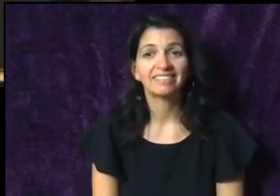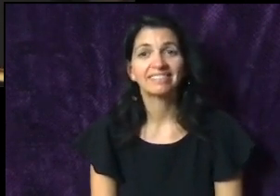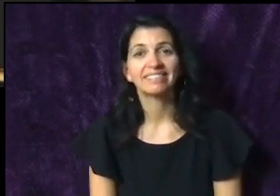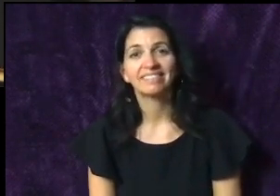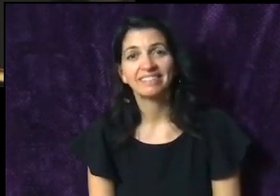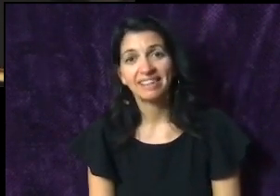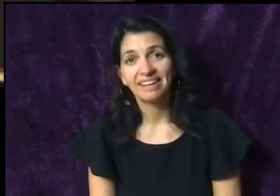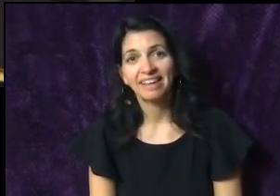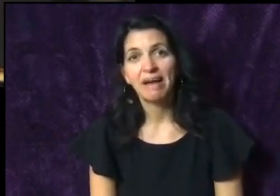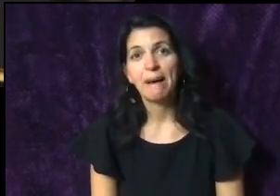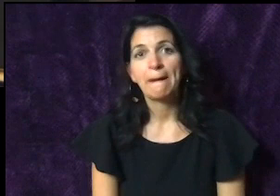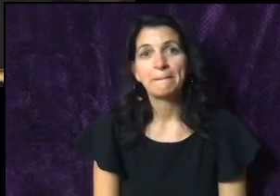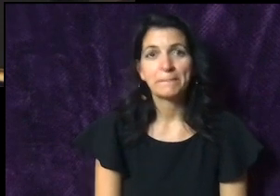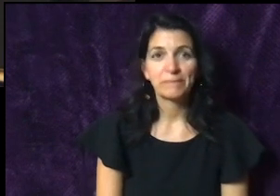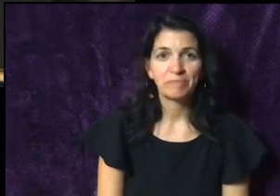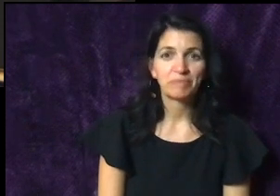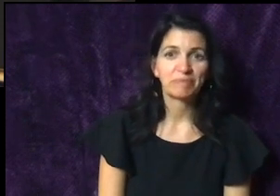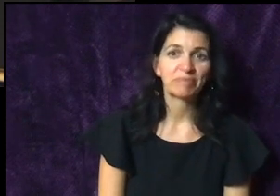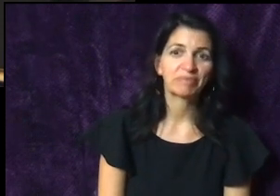boom, ba-dum,